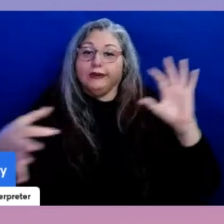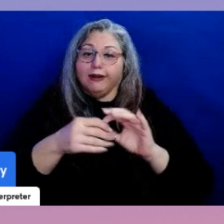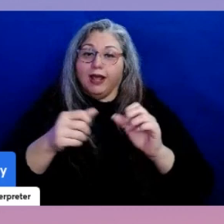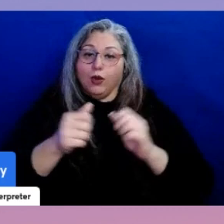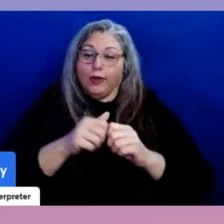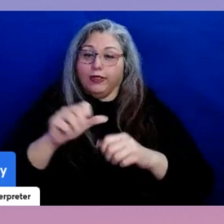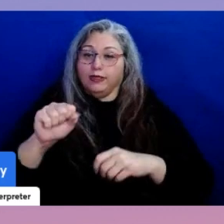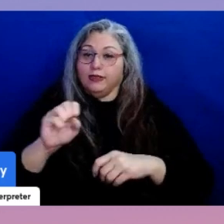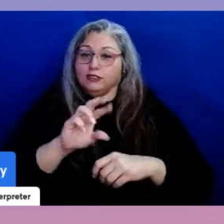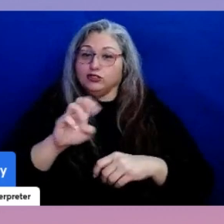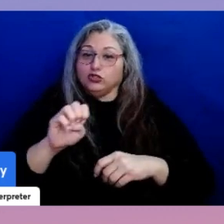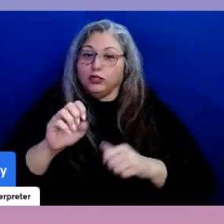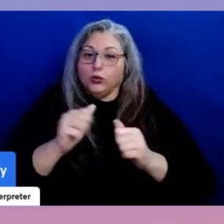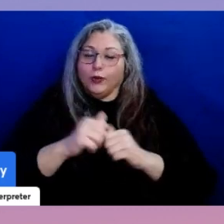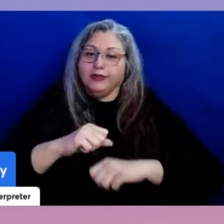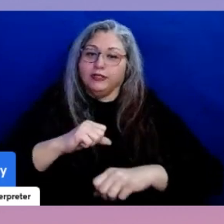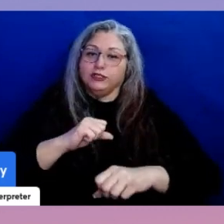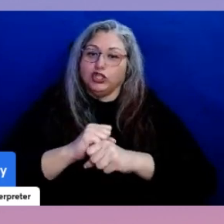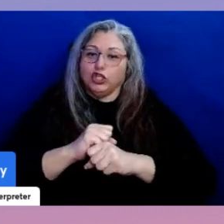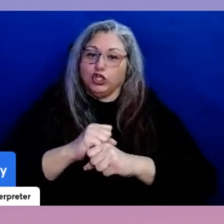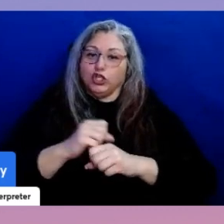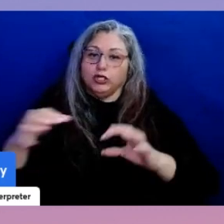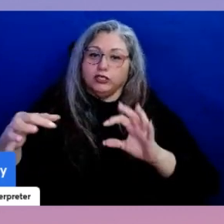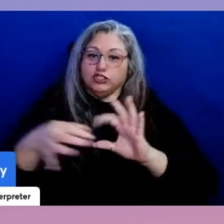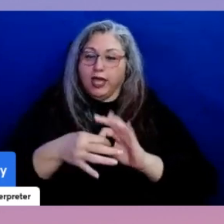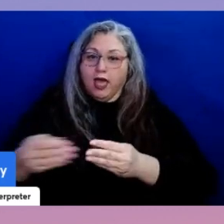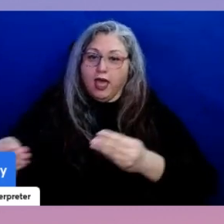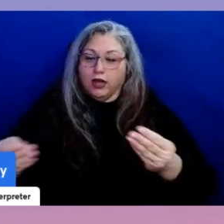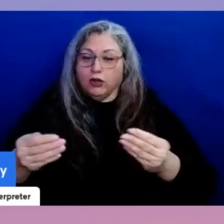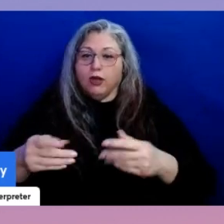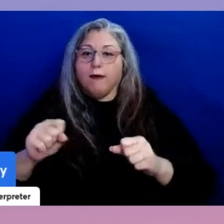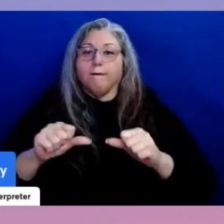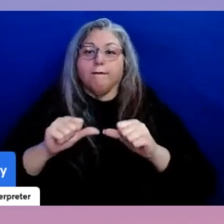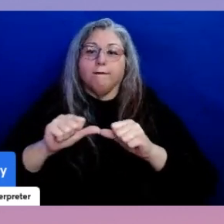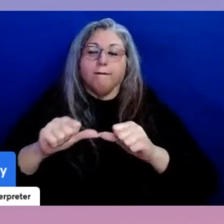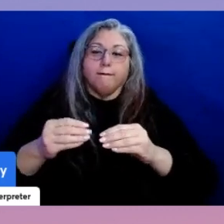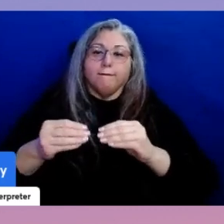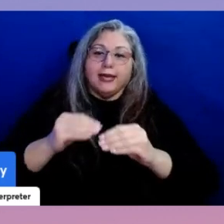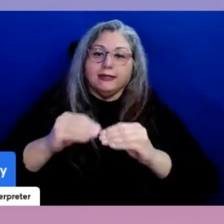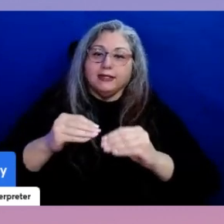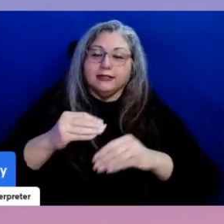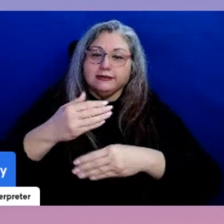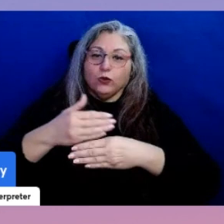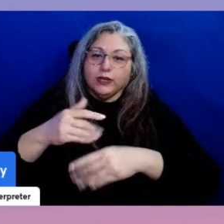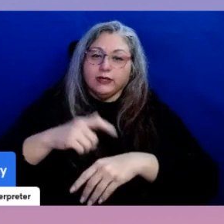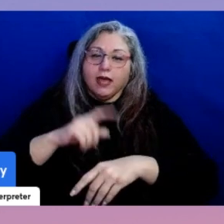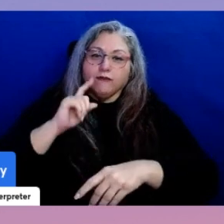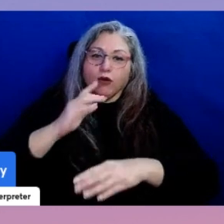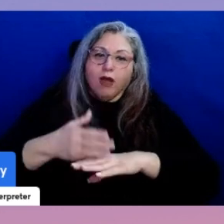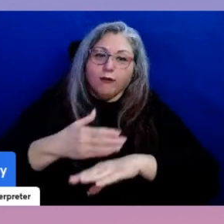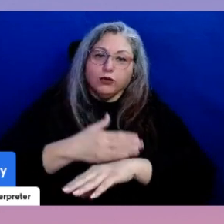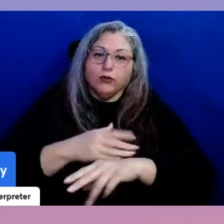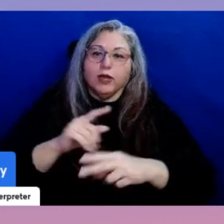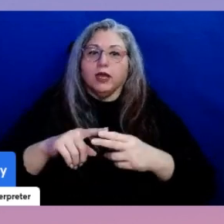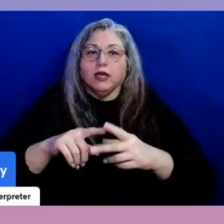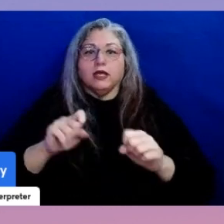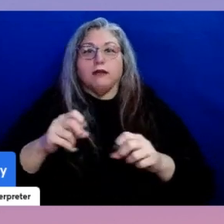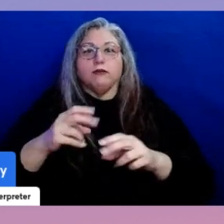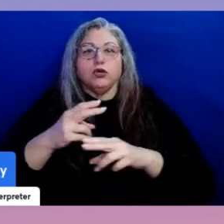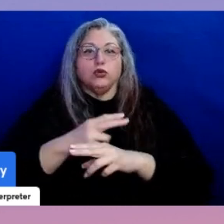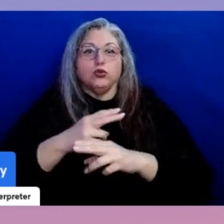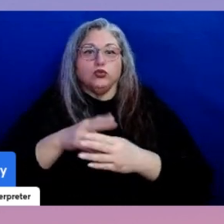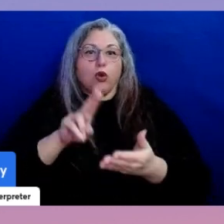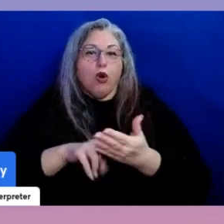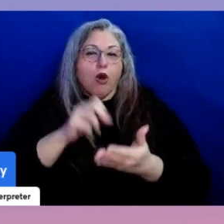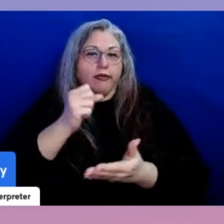a secure channel. They require maintenance windows for upgrades, authentication to allow users to log in, and